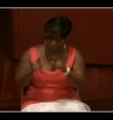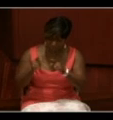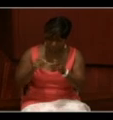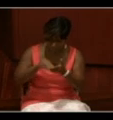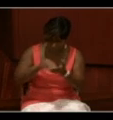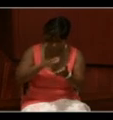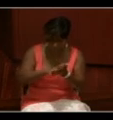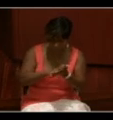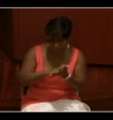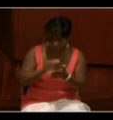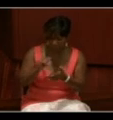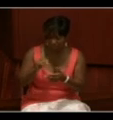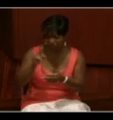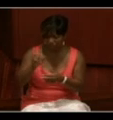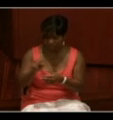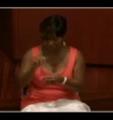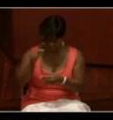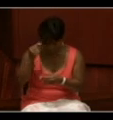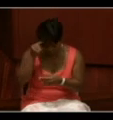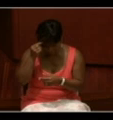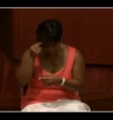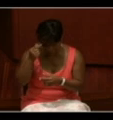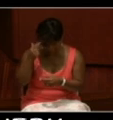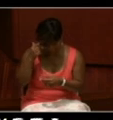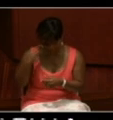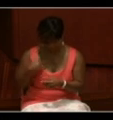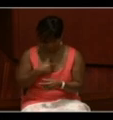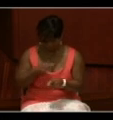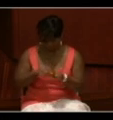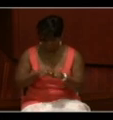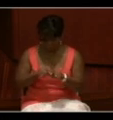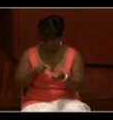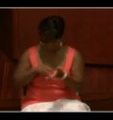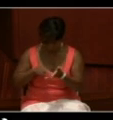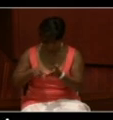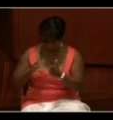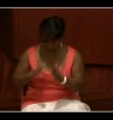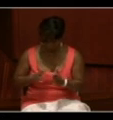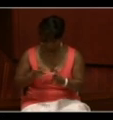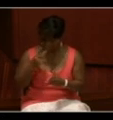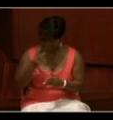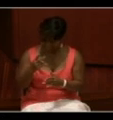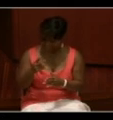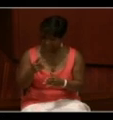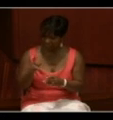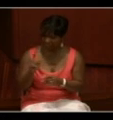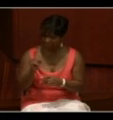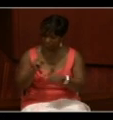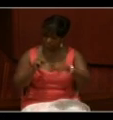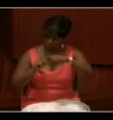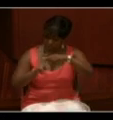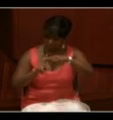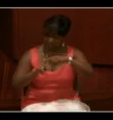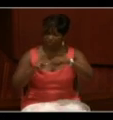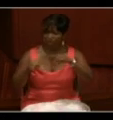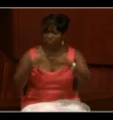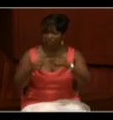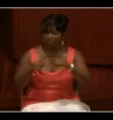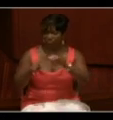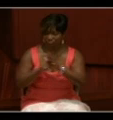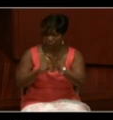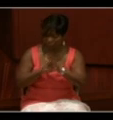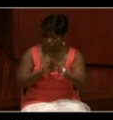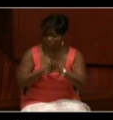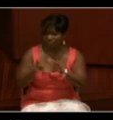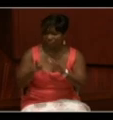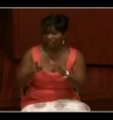documented by the U.S. government, I think that we as researchers see that there's a silver lining to this cloud of exclusion, and that is that these